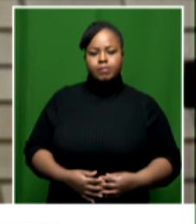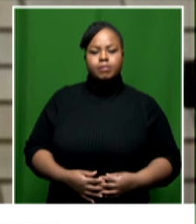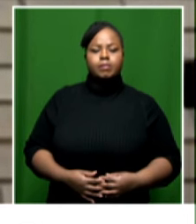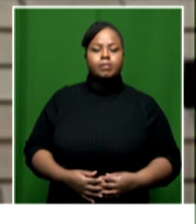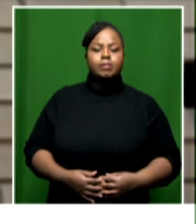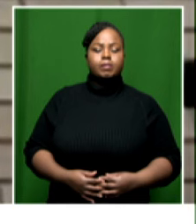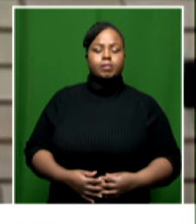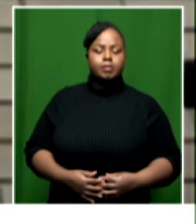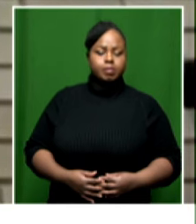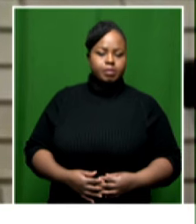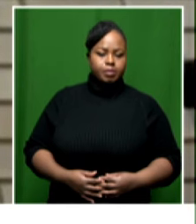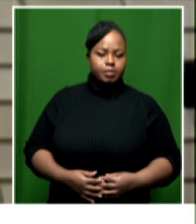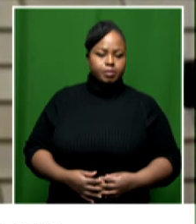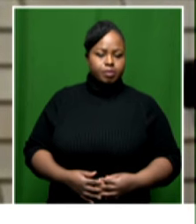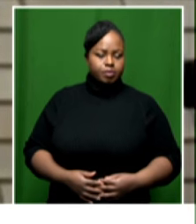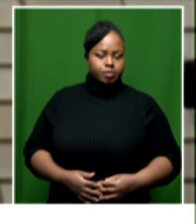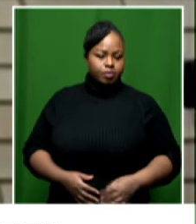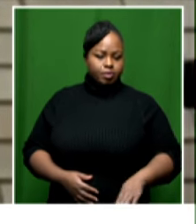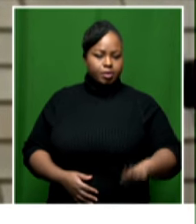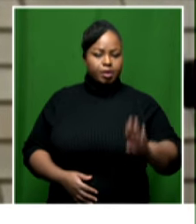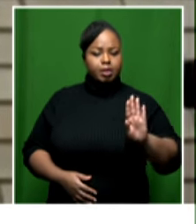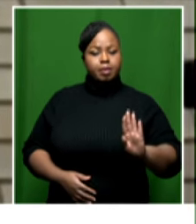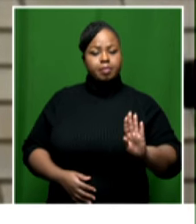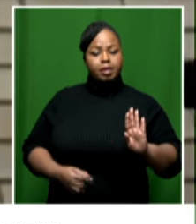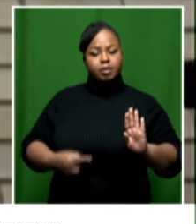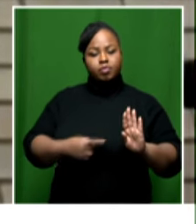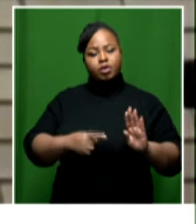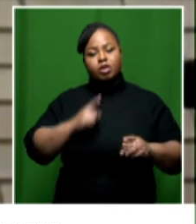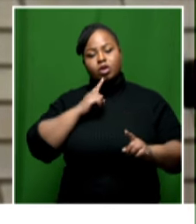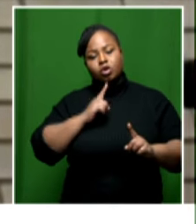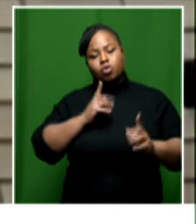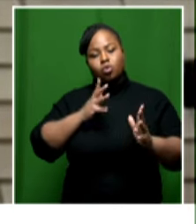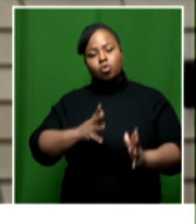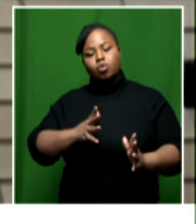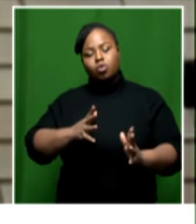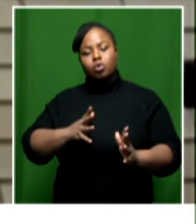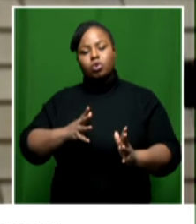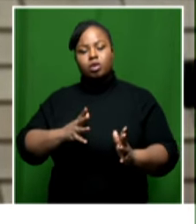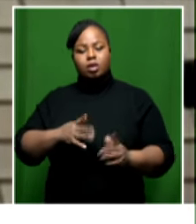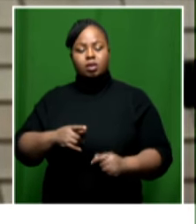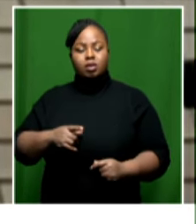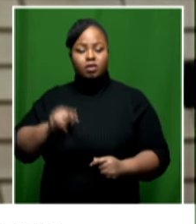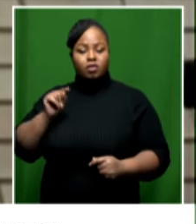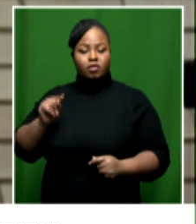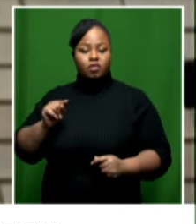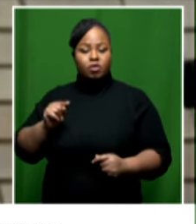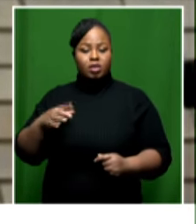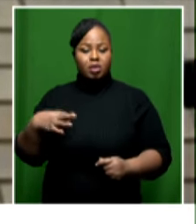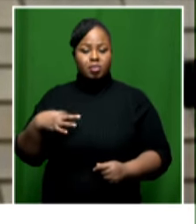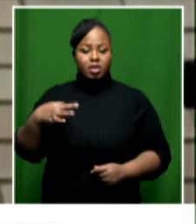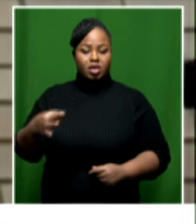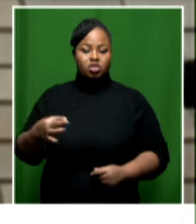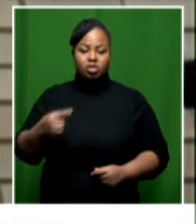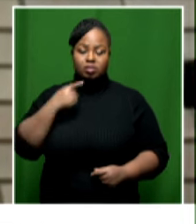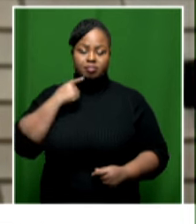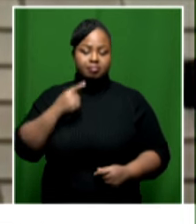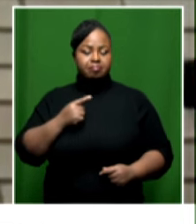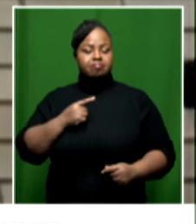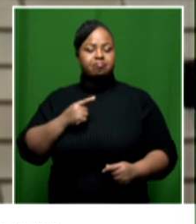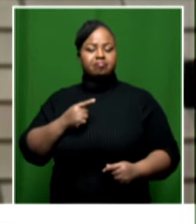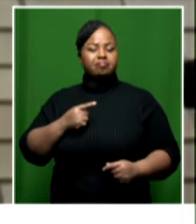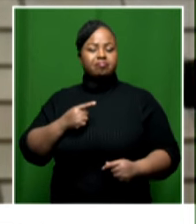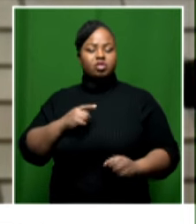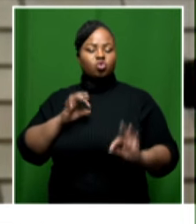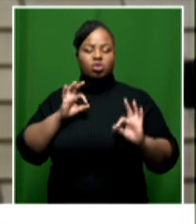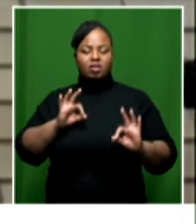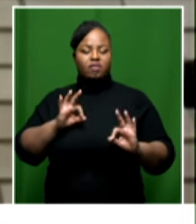request by the first respondent for the urgent disposal of the rescission application to be invalid. And C, an order